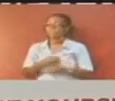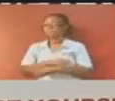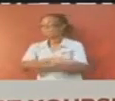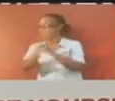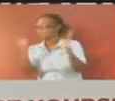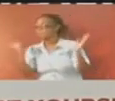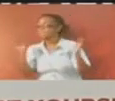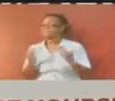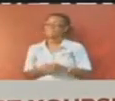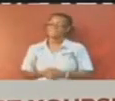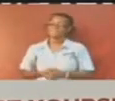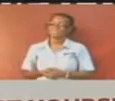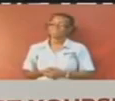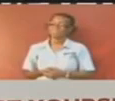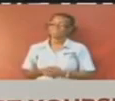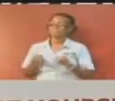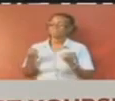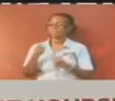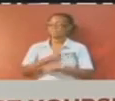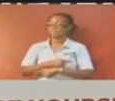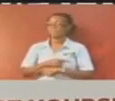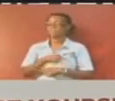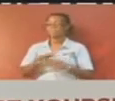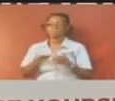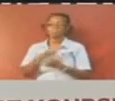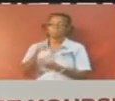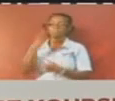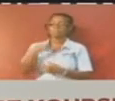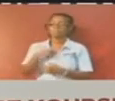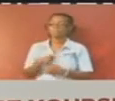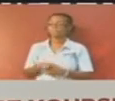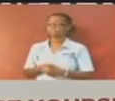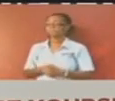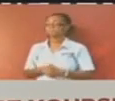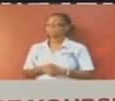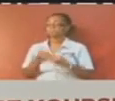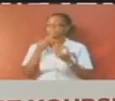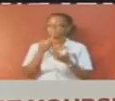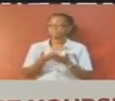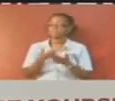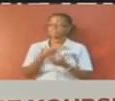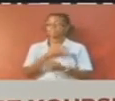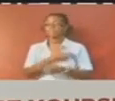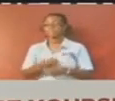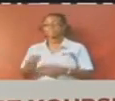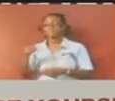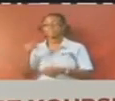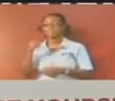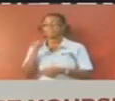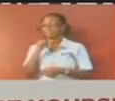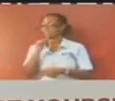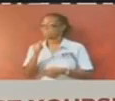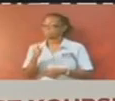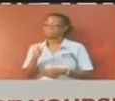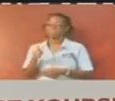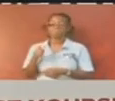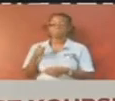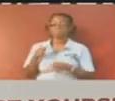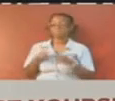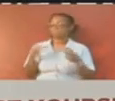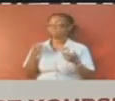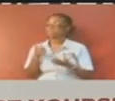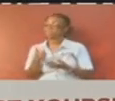Today is a sort of mixed bag for me. Good news, not so good news. I want to start off